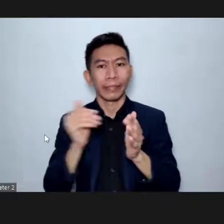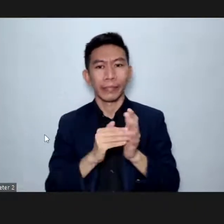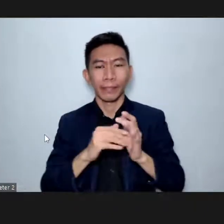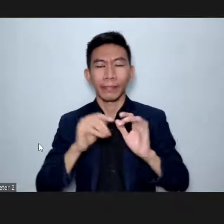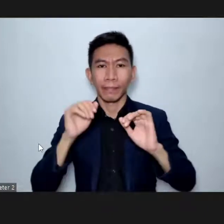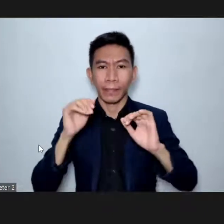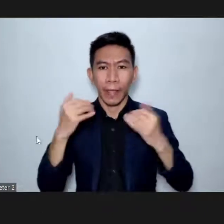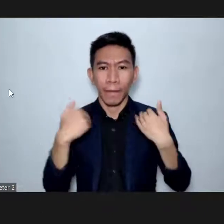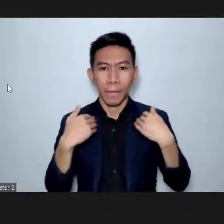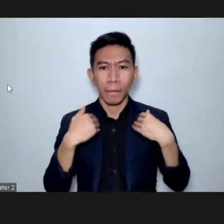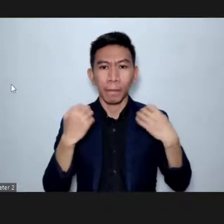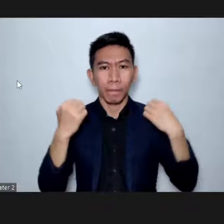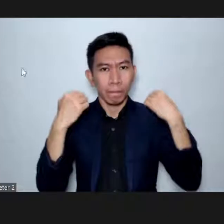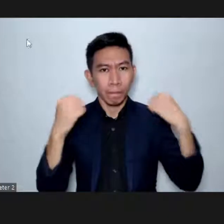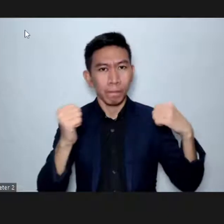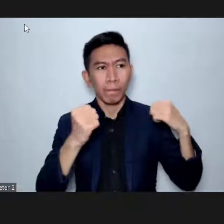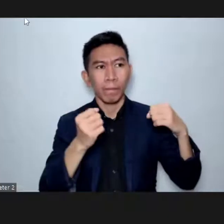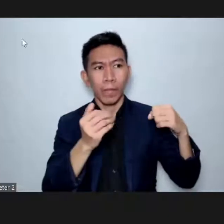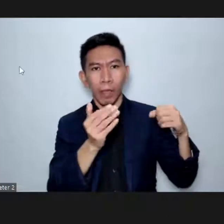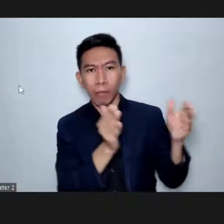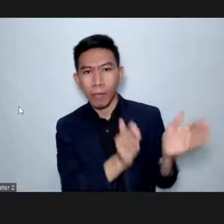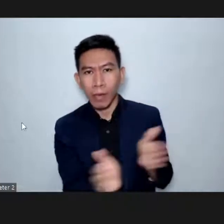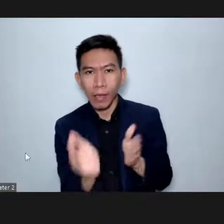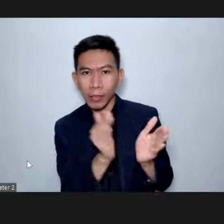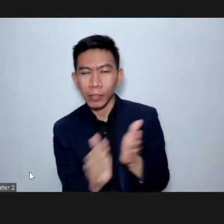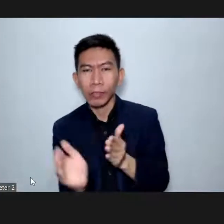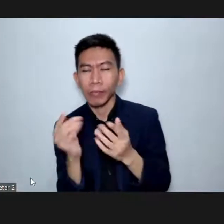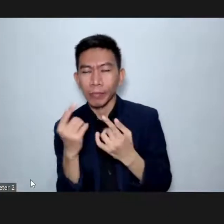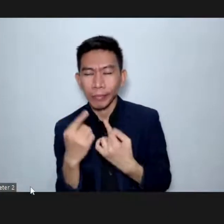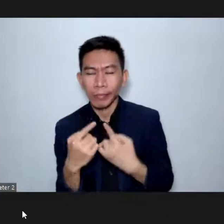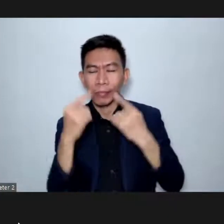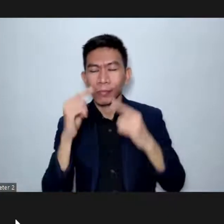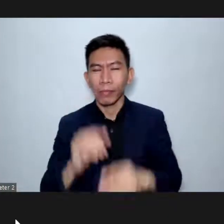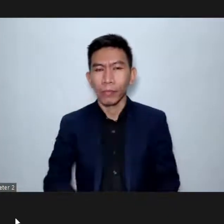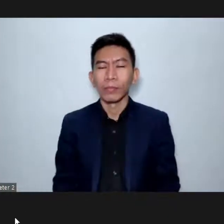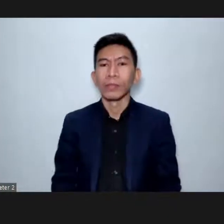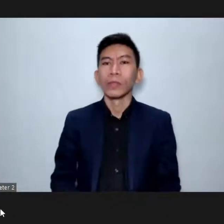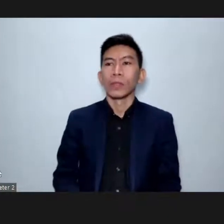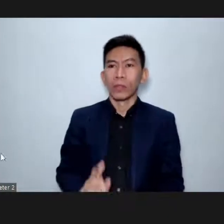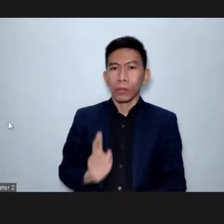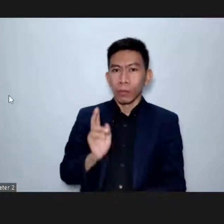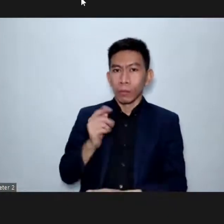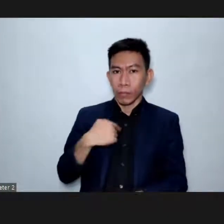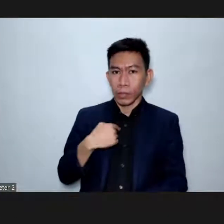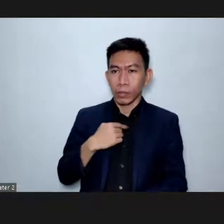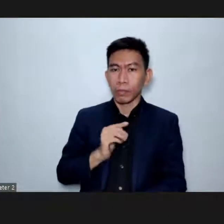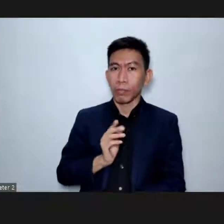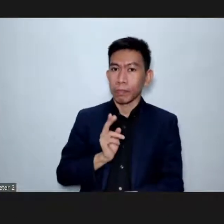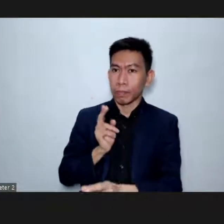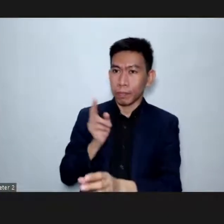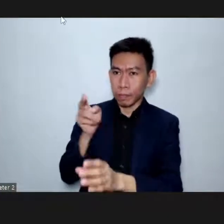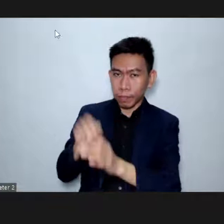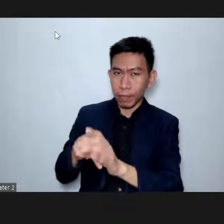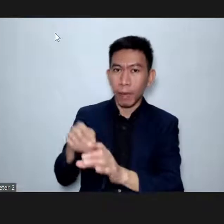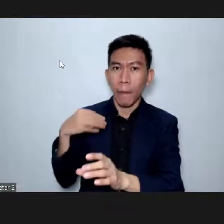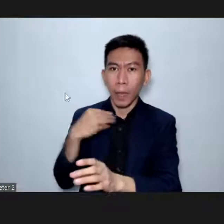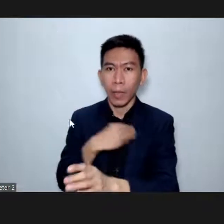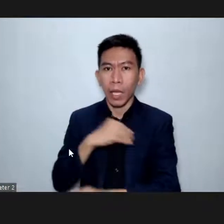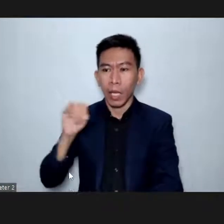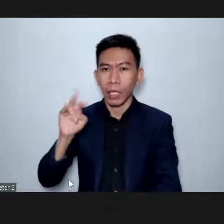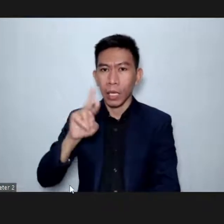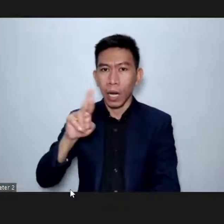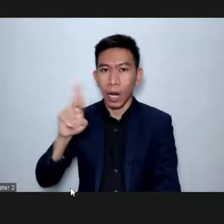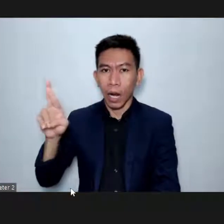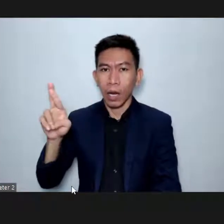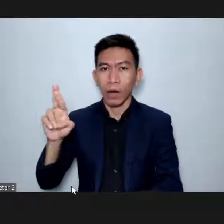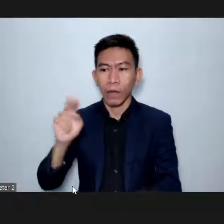to make things happen. Being actively involved in the crafting of the law and being a member of the IRR of NICA,